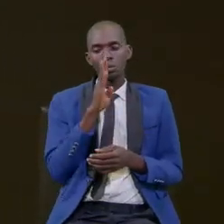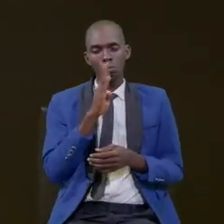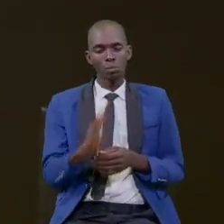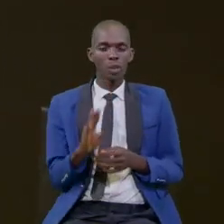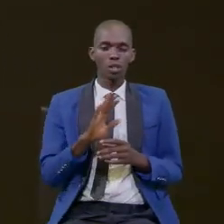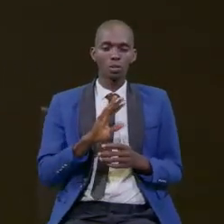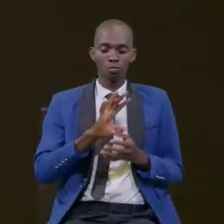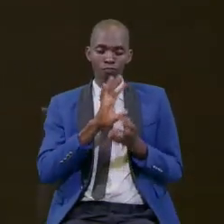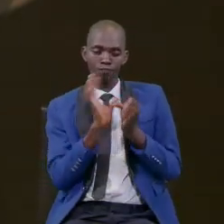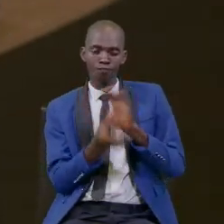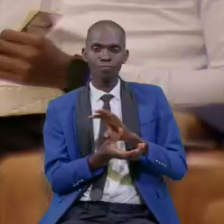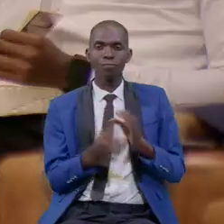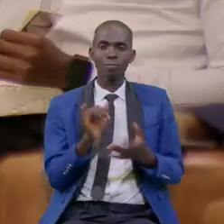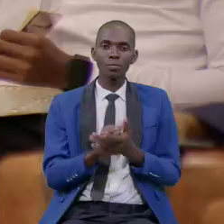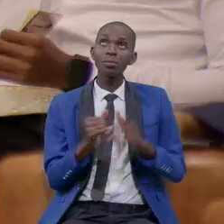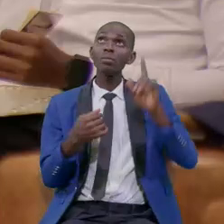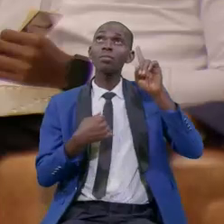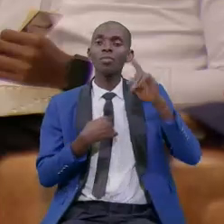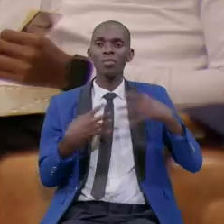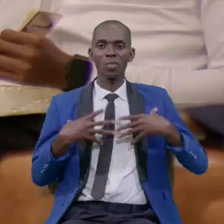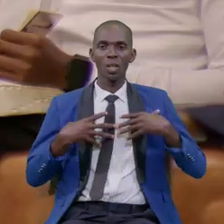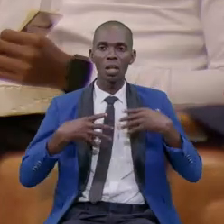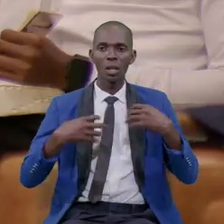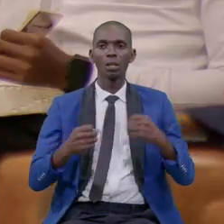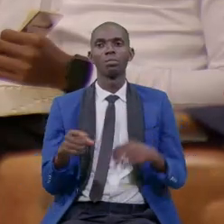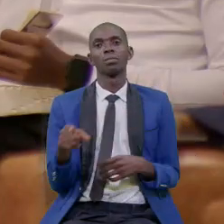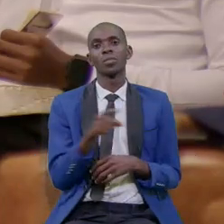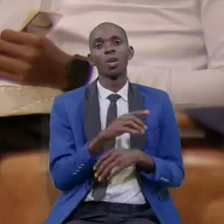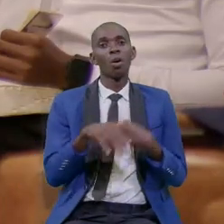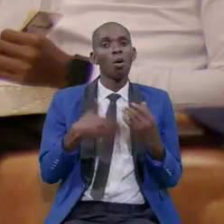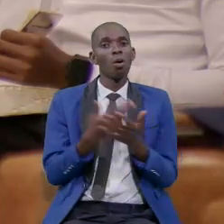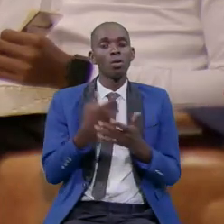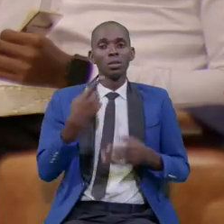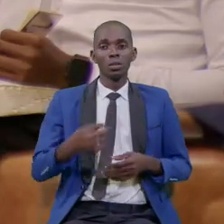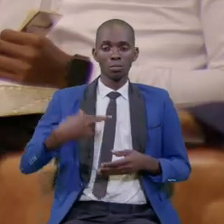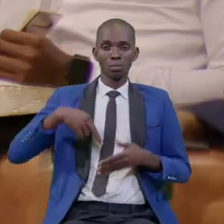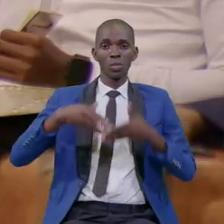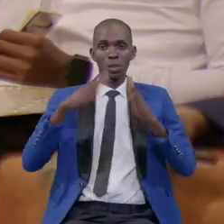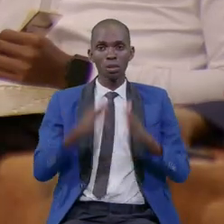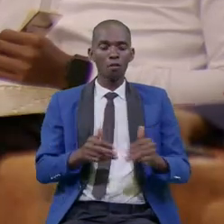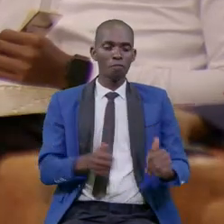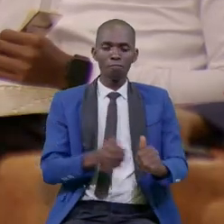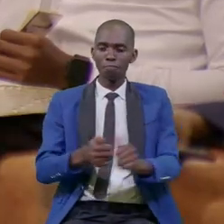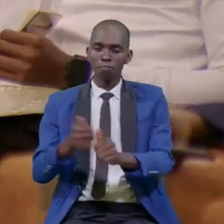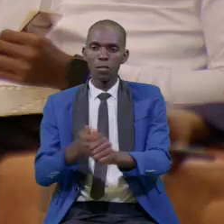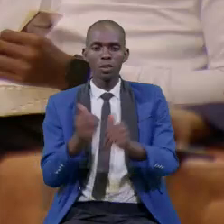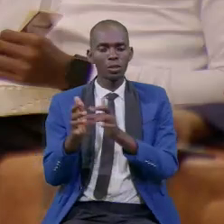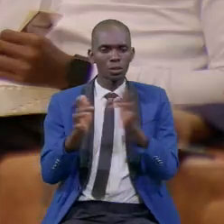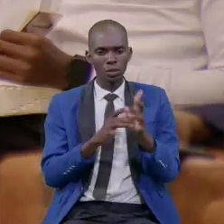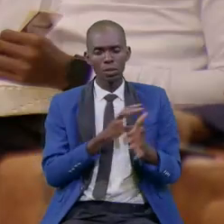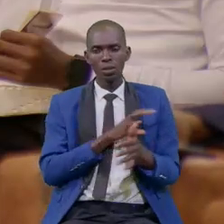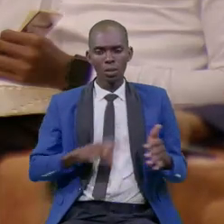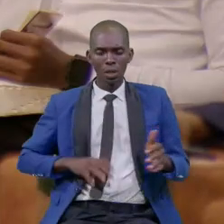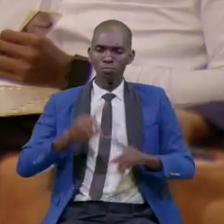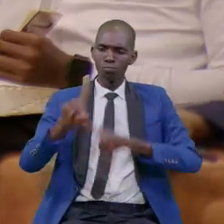should heal them. All those Pharisees, they followed Jesus about. They asked questions. Jesus answered